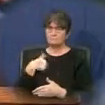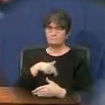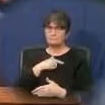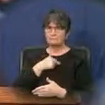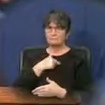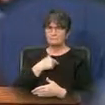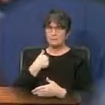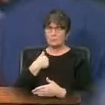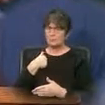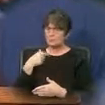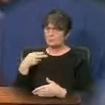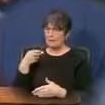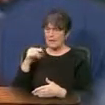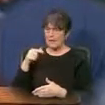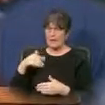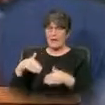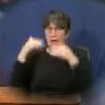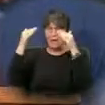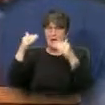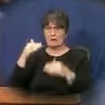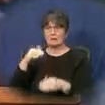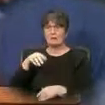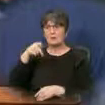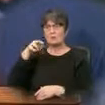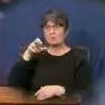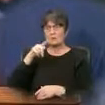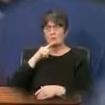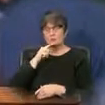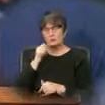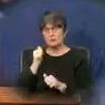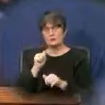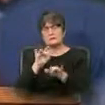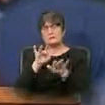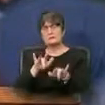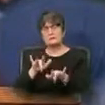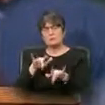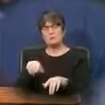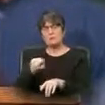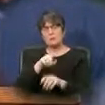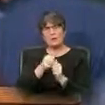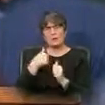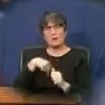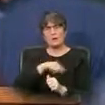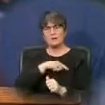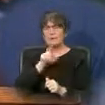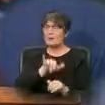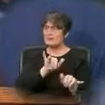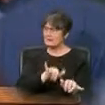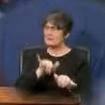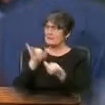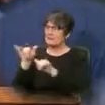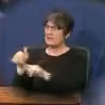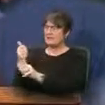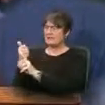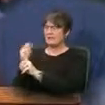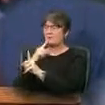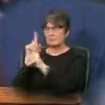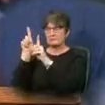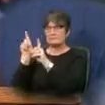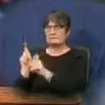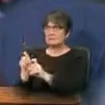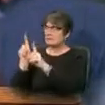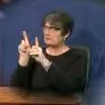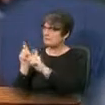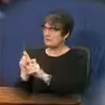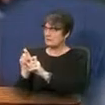high priest who is unable to sympathize with our weaknesses, but one who has similarly been tested in every way,